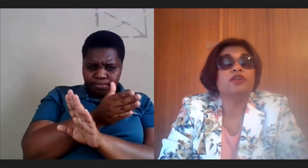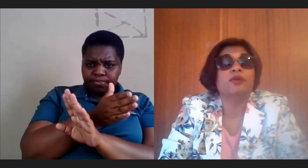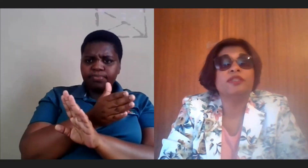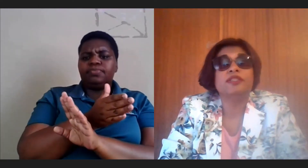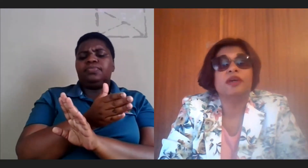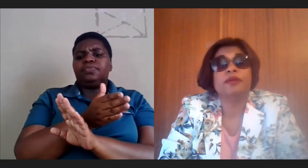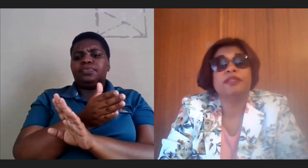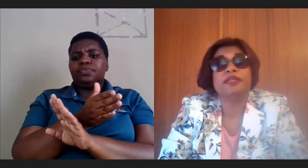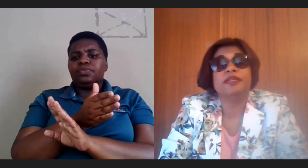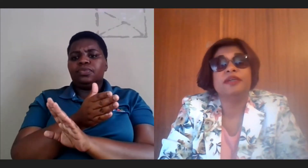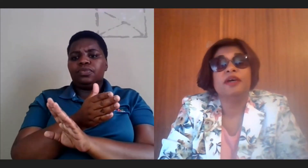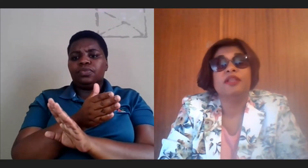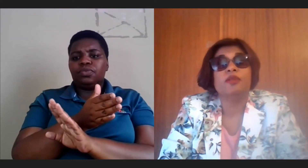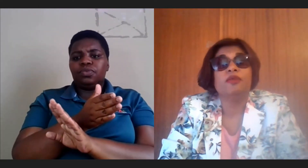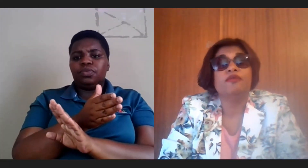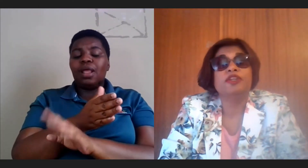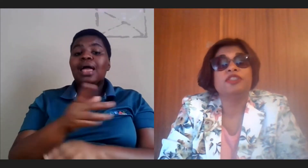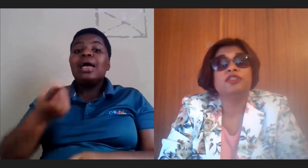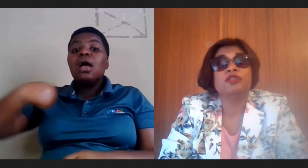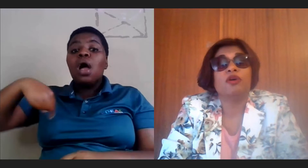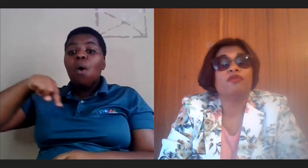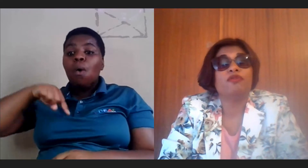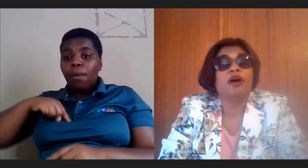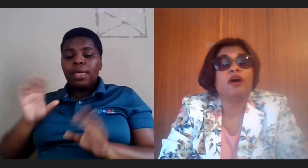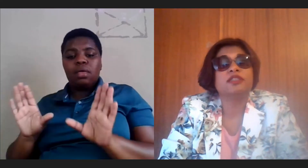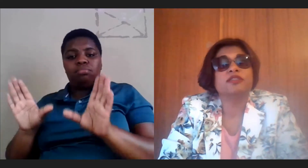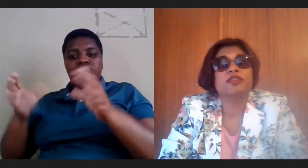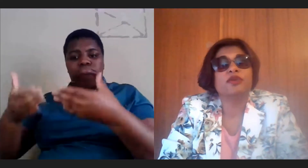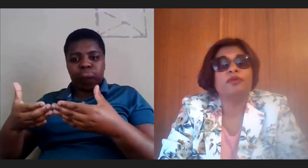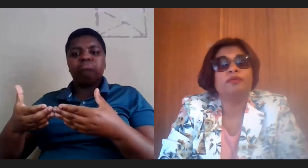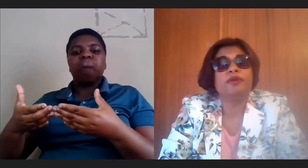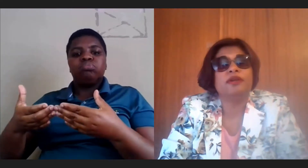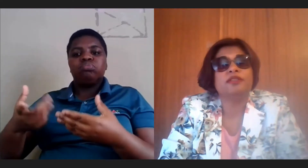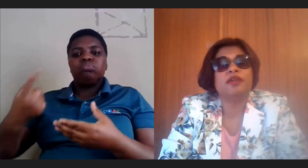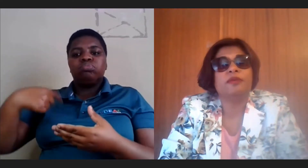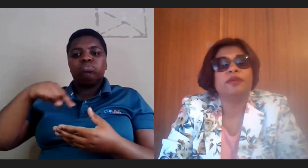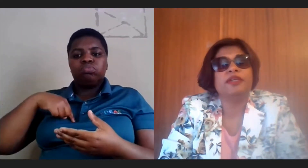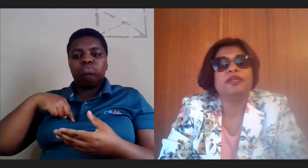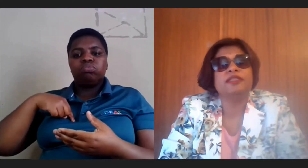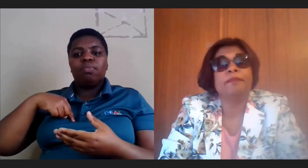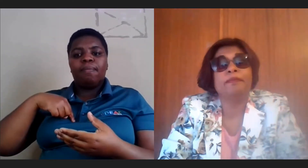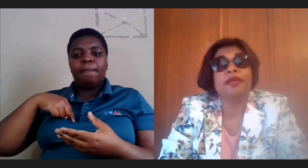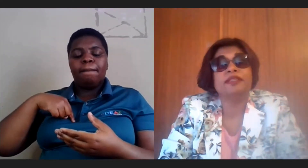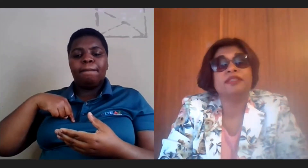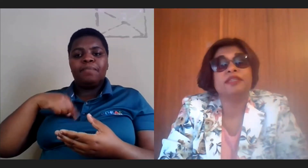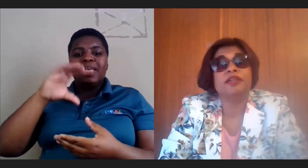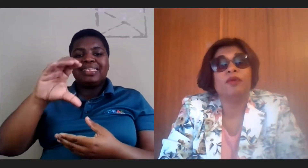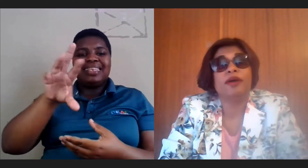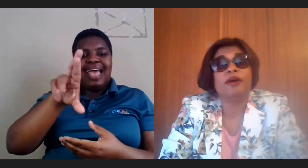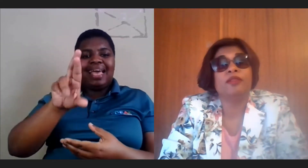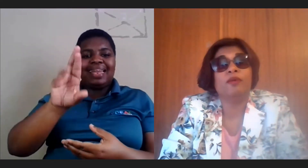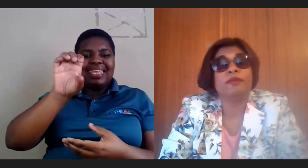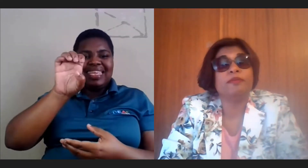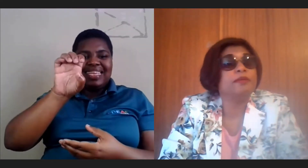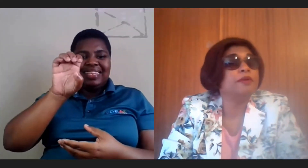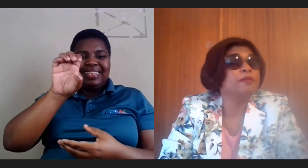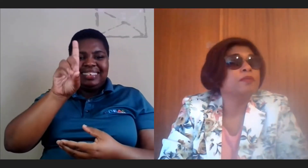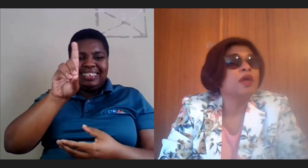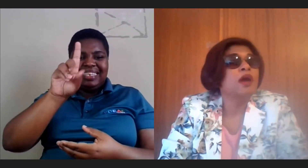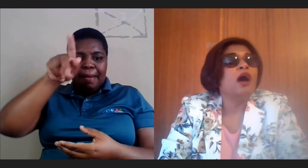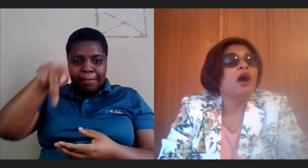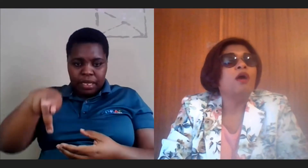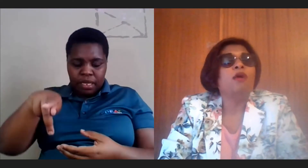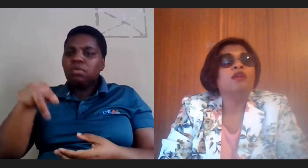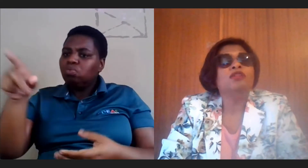the UNCRPD, the provisions of the articles in the UNCRPD is embedded in the white